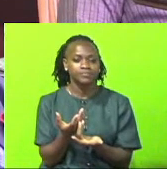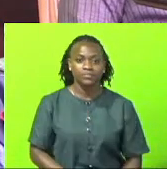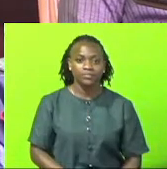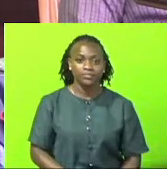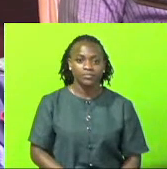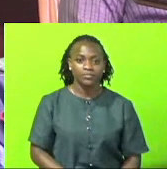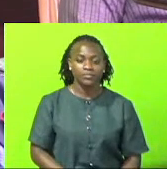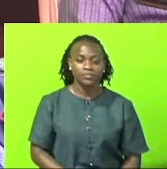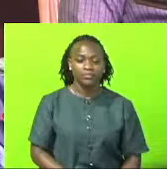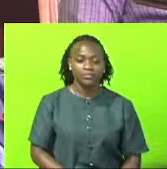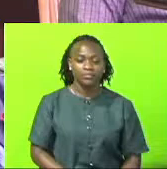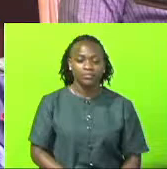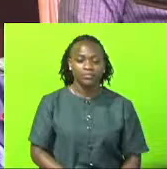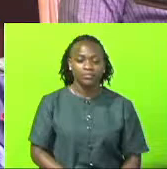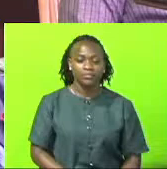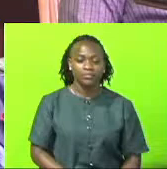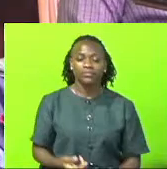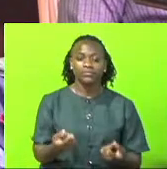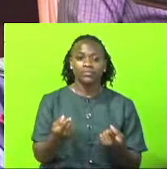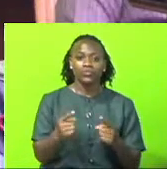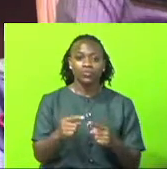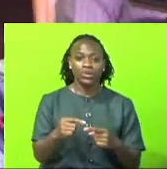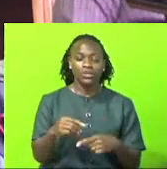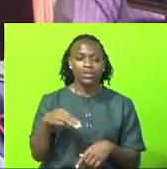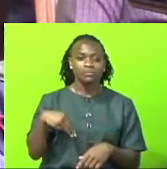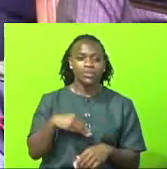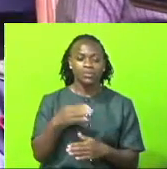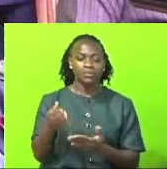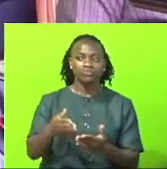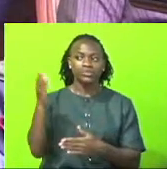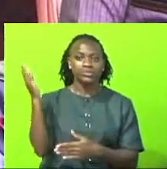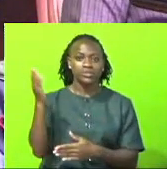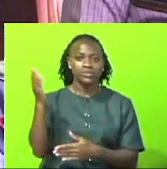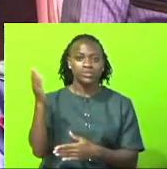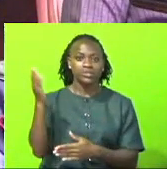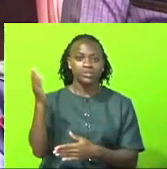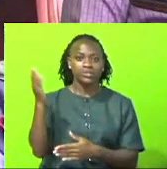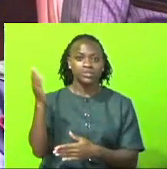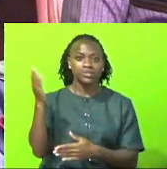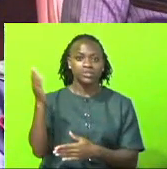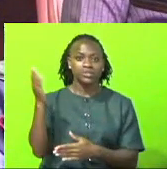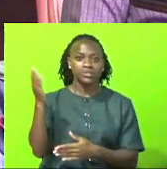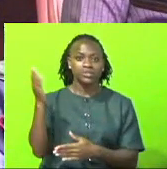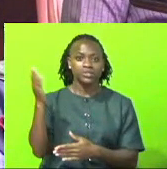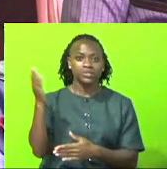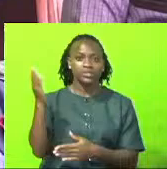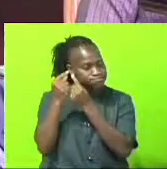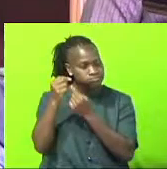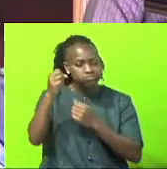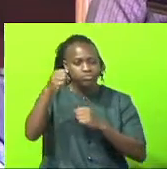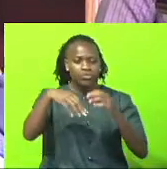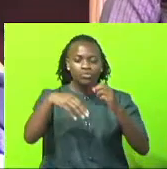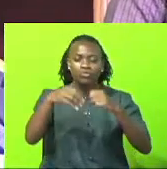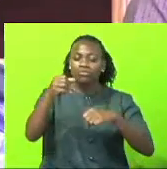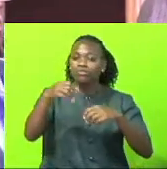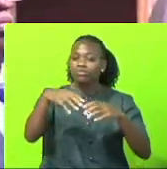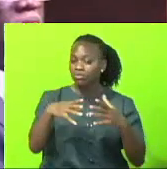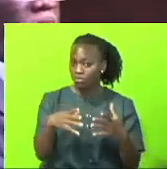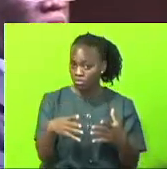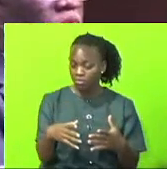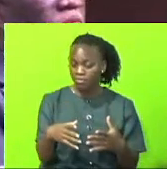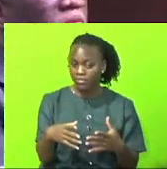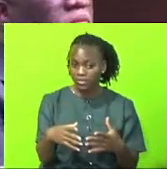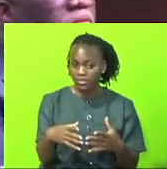where a member makes a statement, the speaker, considering the comments on the statement, may direct a committee